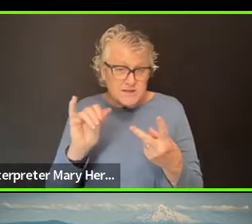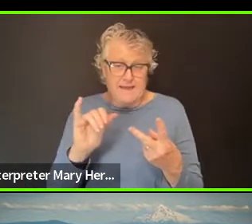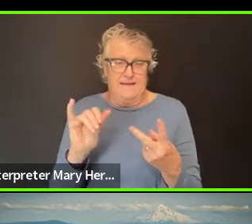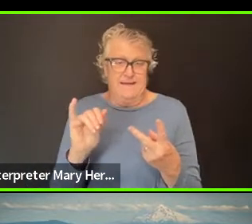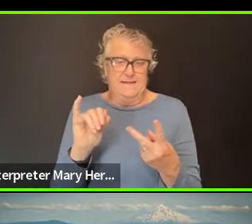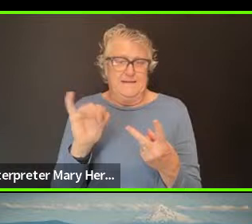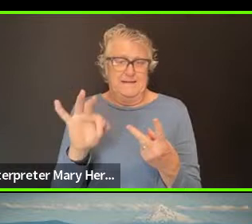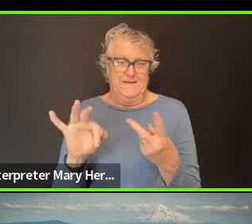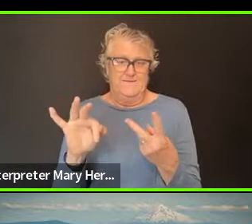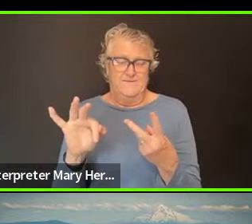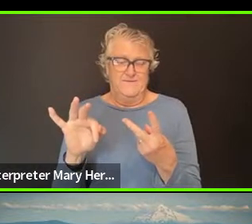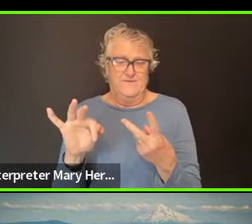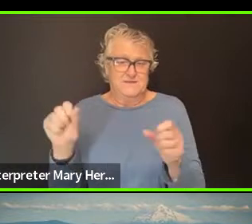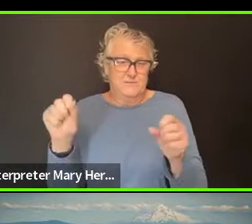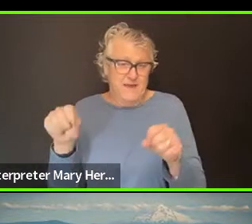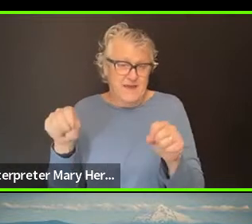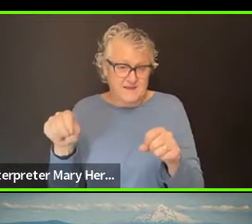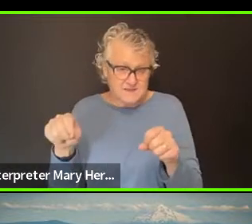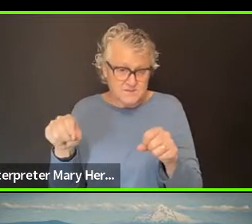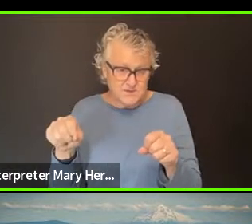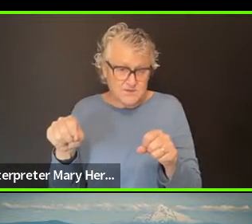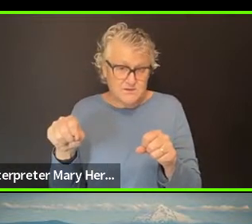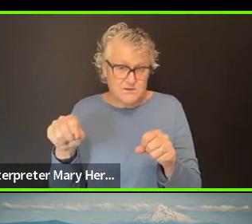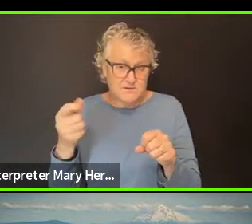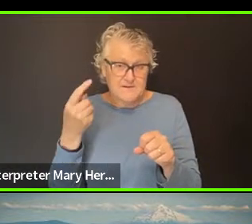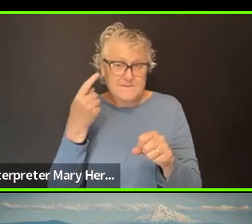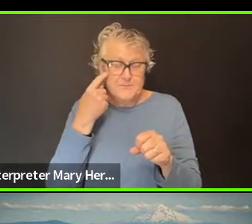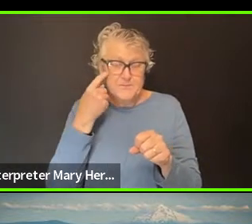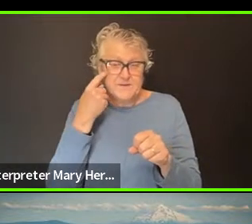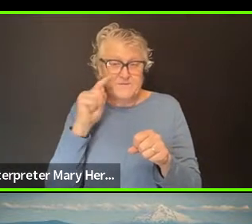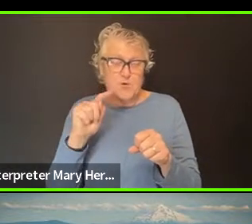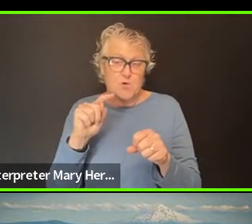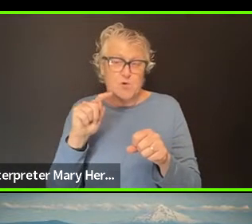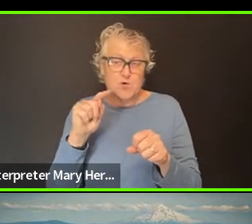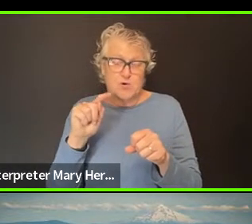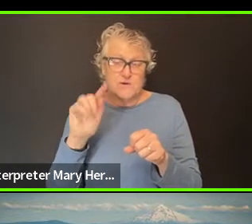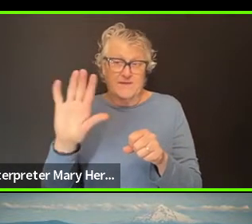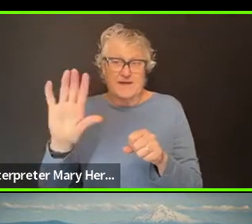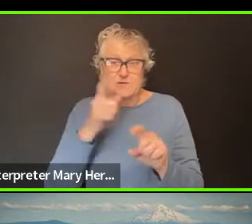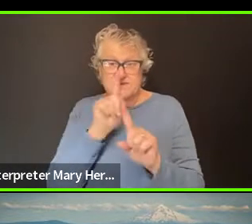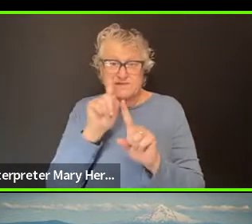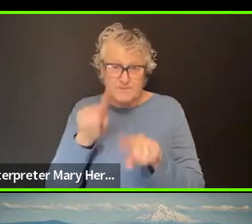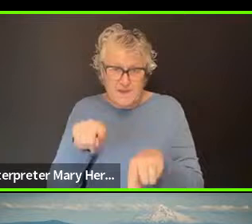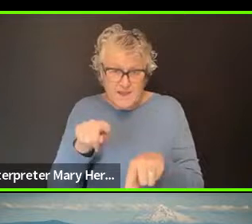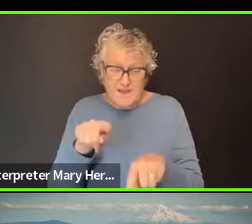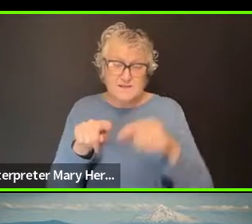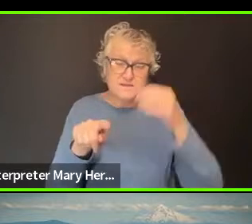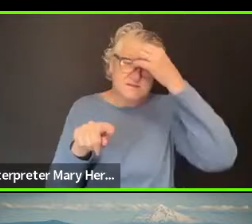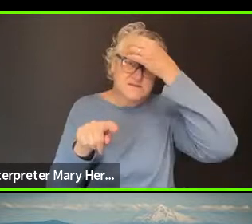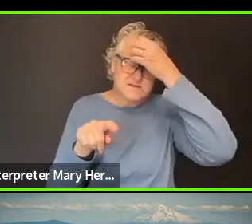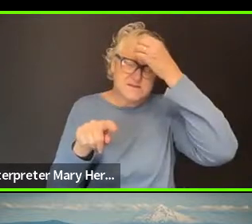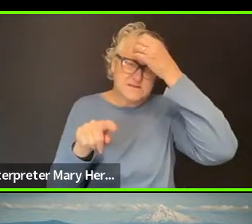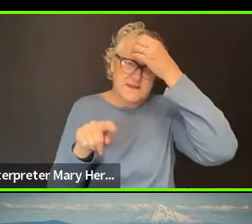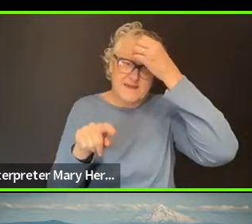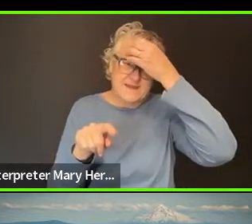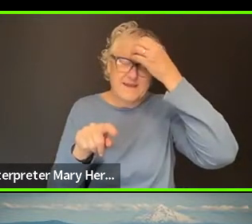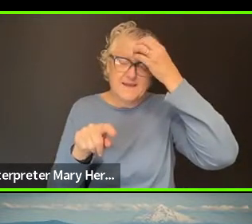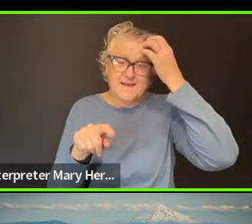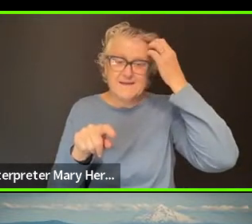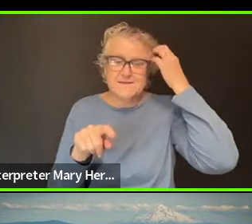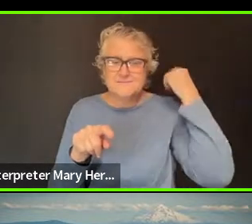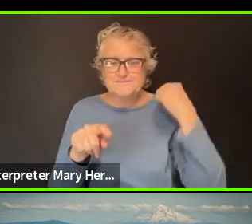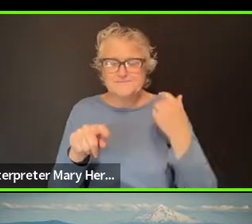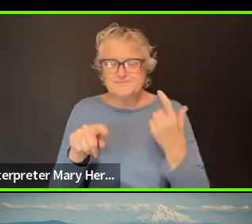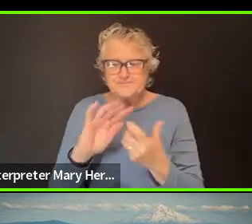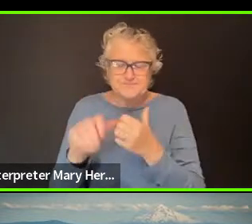navigate as we try to promote commentary and input on this, how people might engage in the process outside of